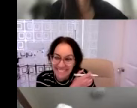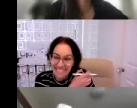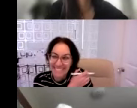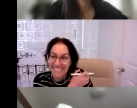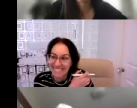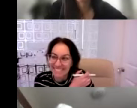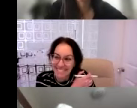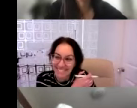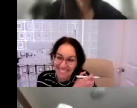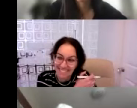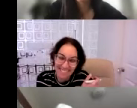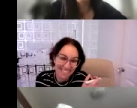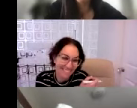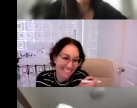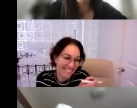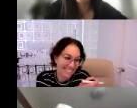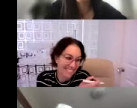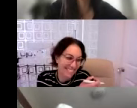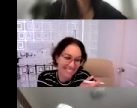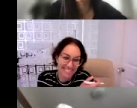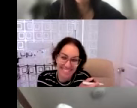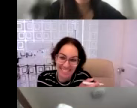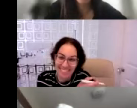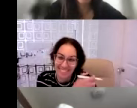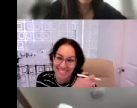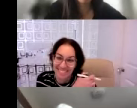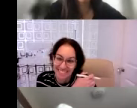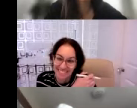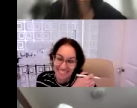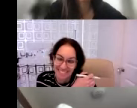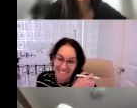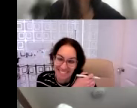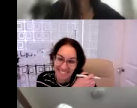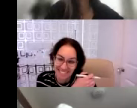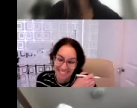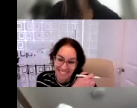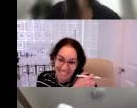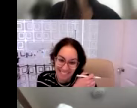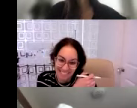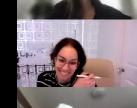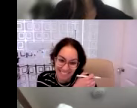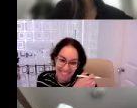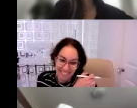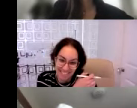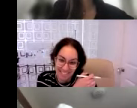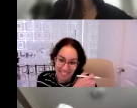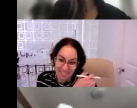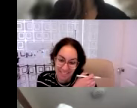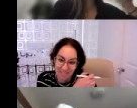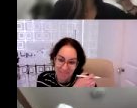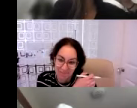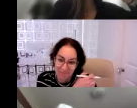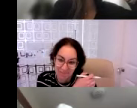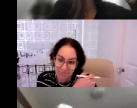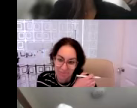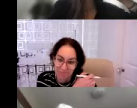curious. Yeah, sorry to all the MATLAB users. Yeah, most of our MATLAB tools were slowly deprecating. They still